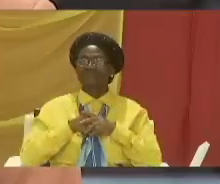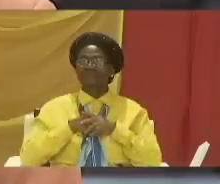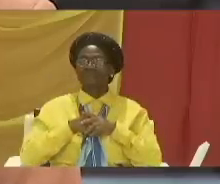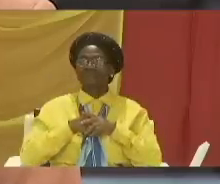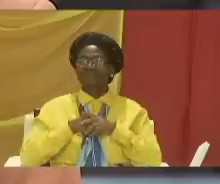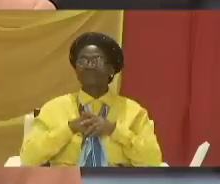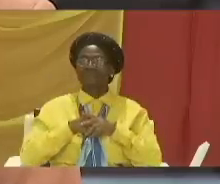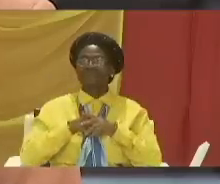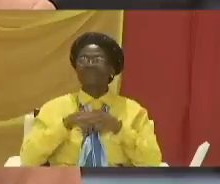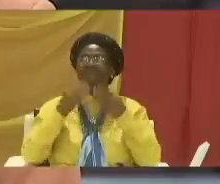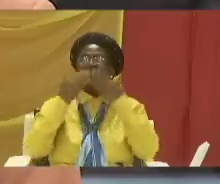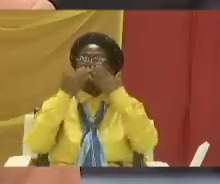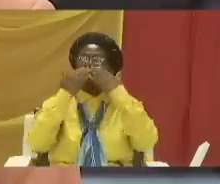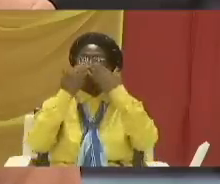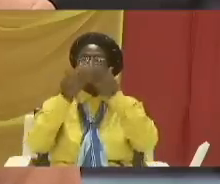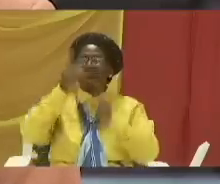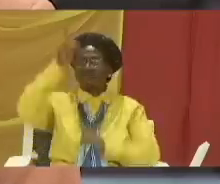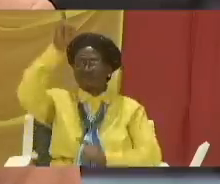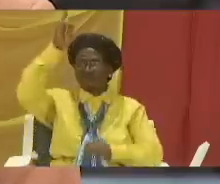Thank you, Daddy.